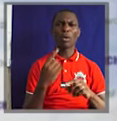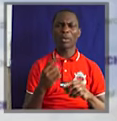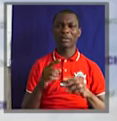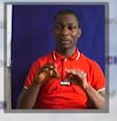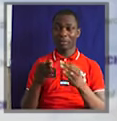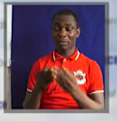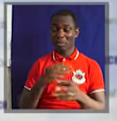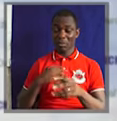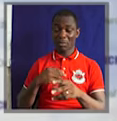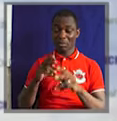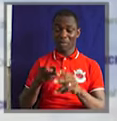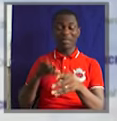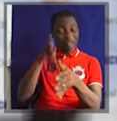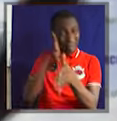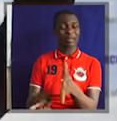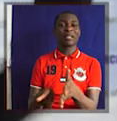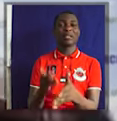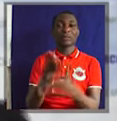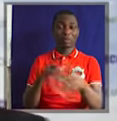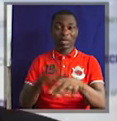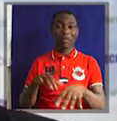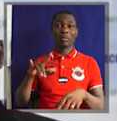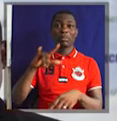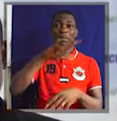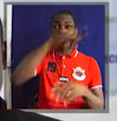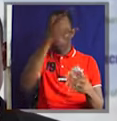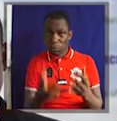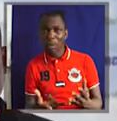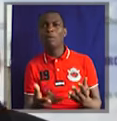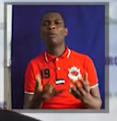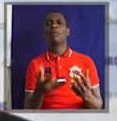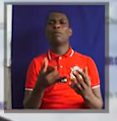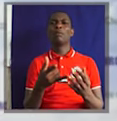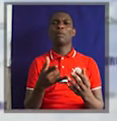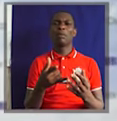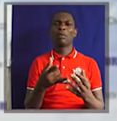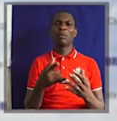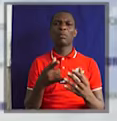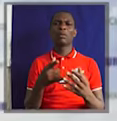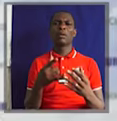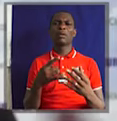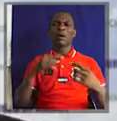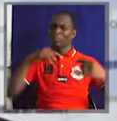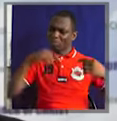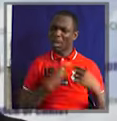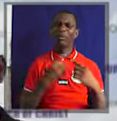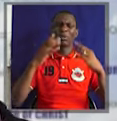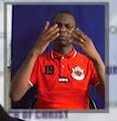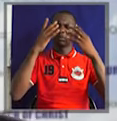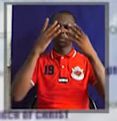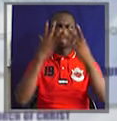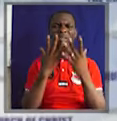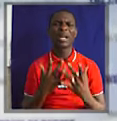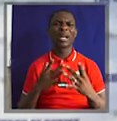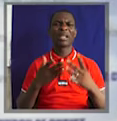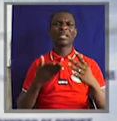no ebi wɔ hɔ no mu a plane crash kyerɛ sɛ owu a ɛyɛ ahometi wuo nko a ɛna ɛwɔ